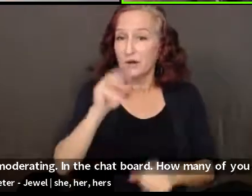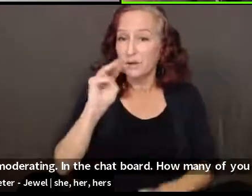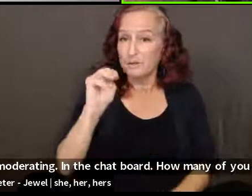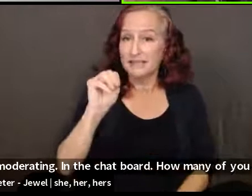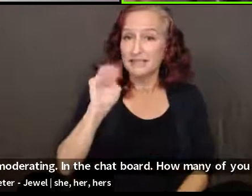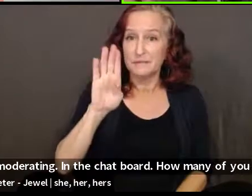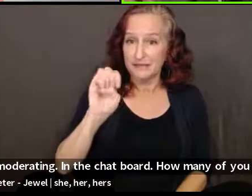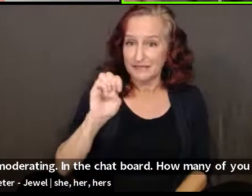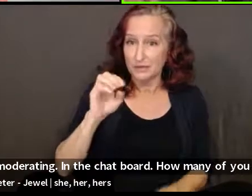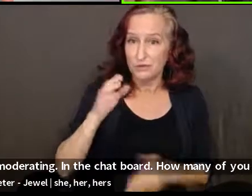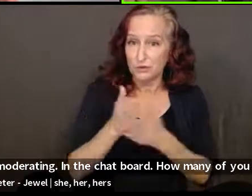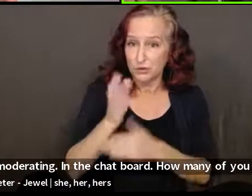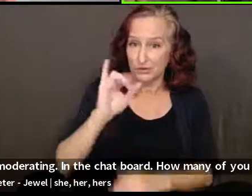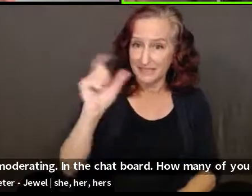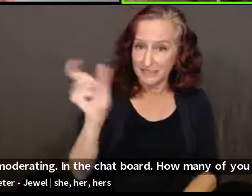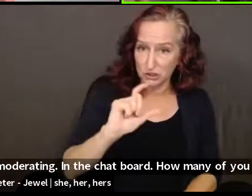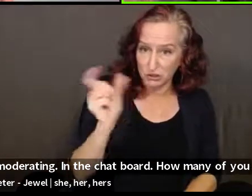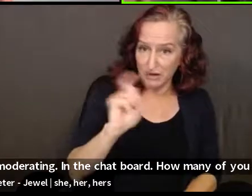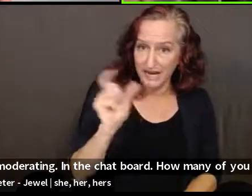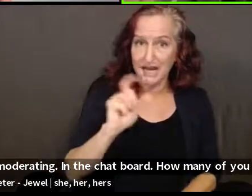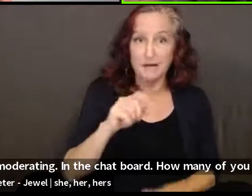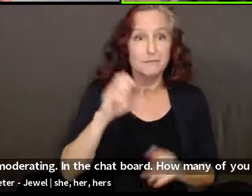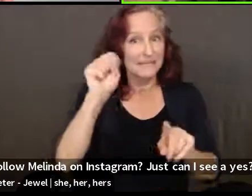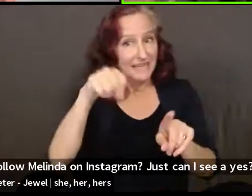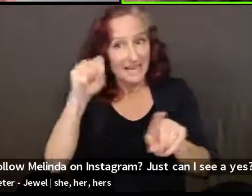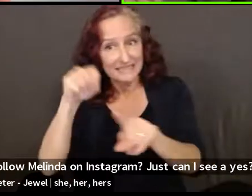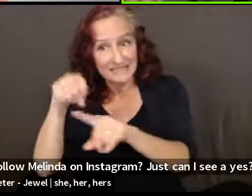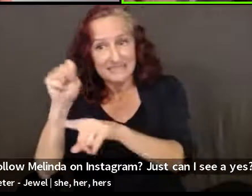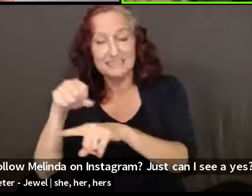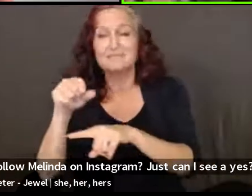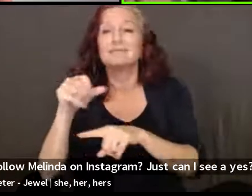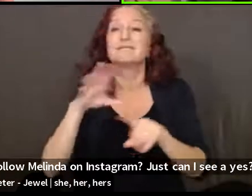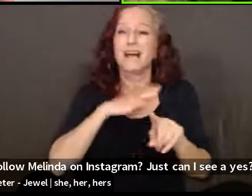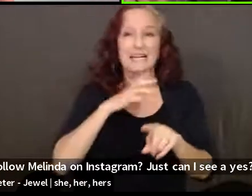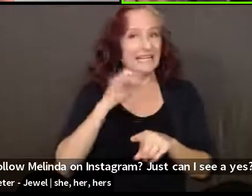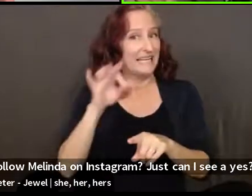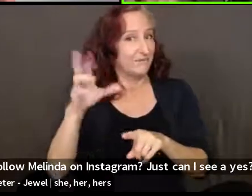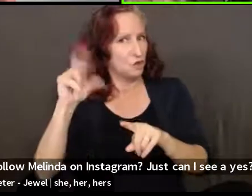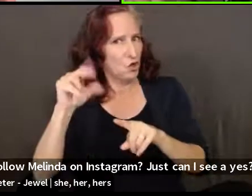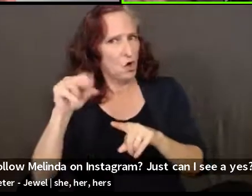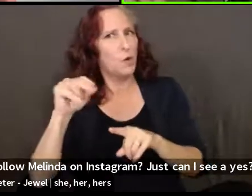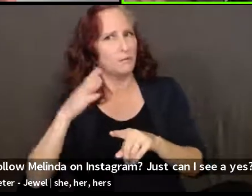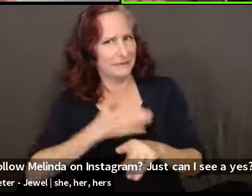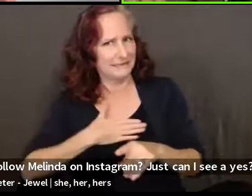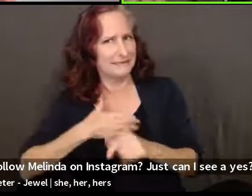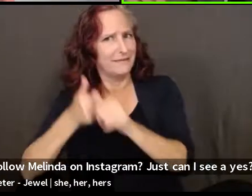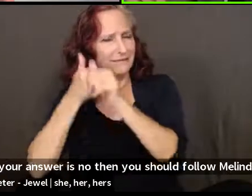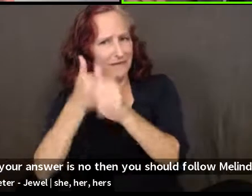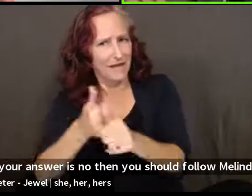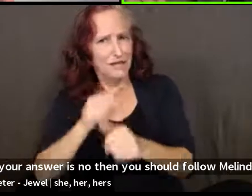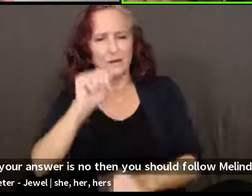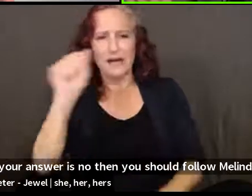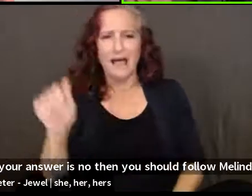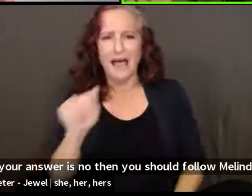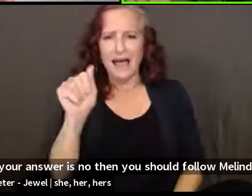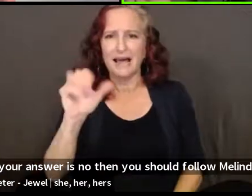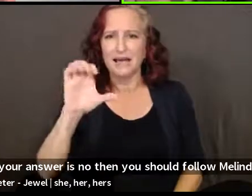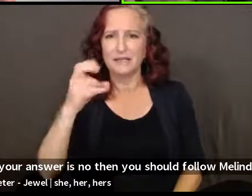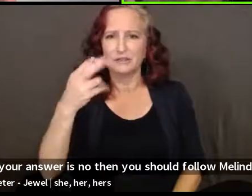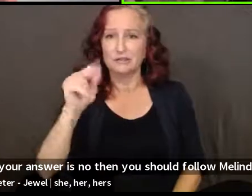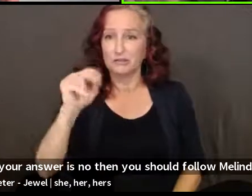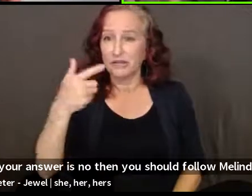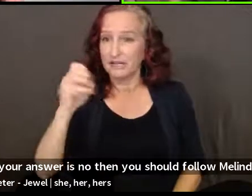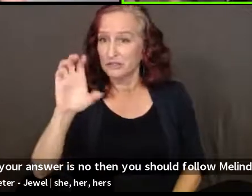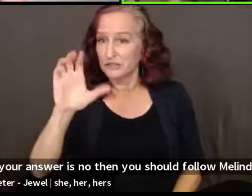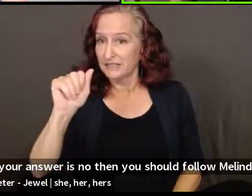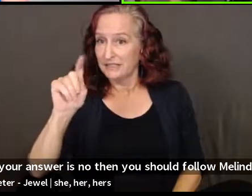say a yes. And if your answer is no, then you should follow Melinda immediately on Instagram. I think it's Change Catalyst.